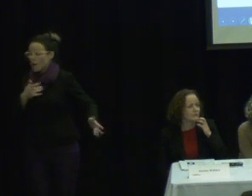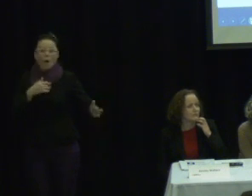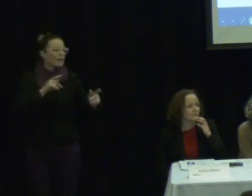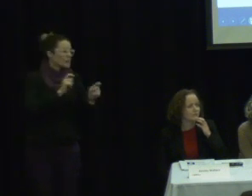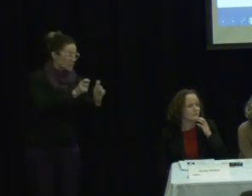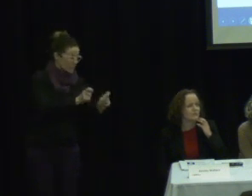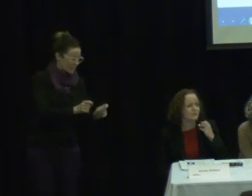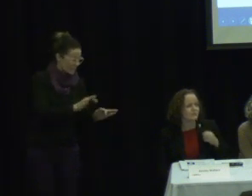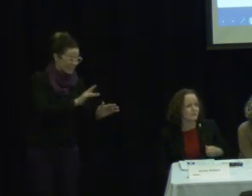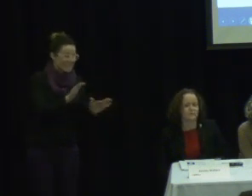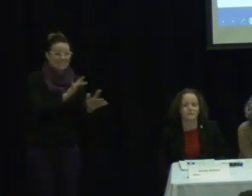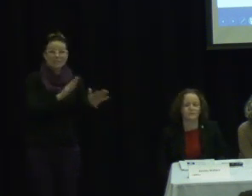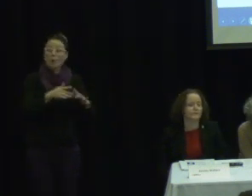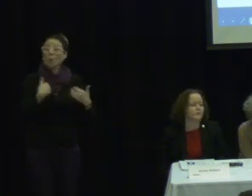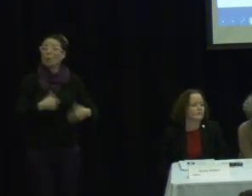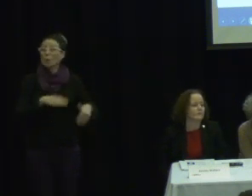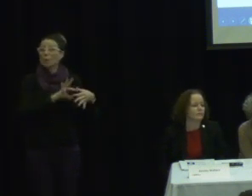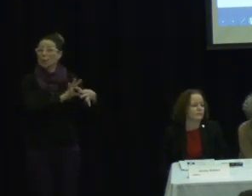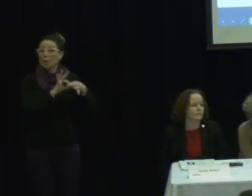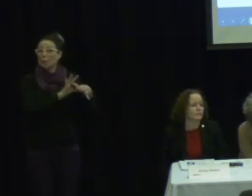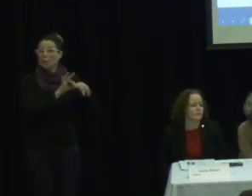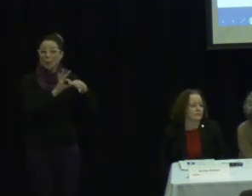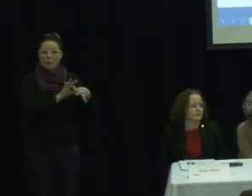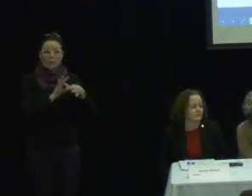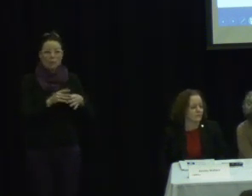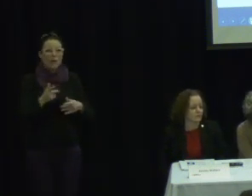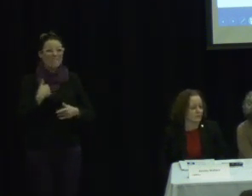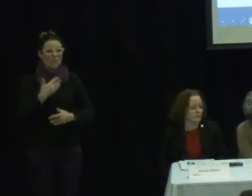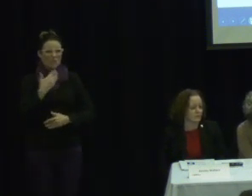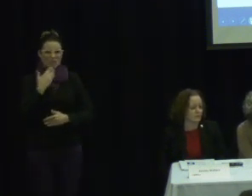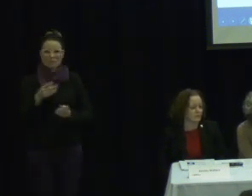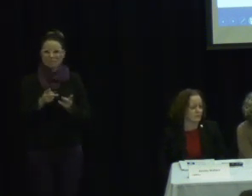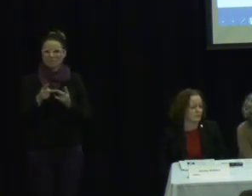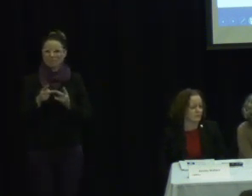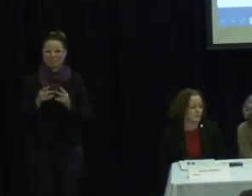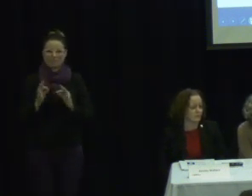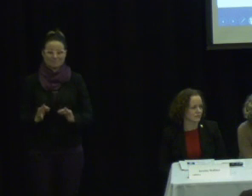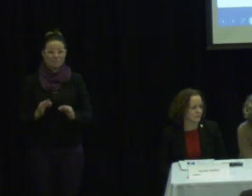scope of work out there. We also did the work, it was really